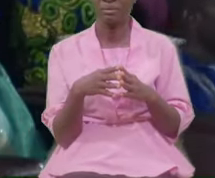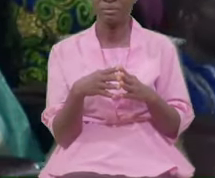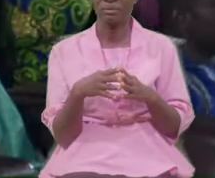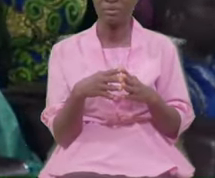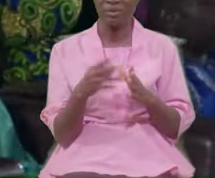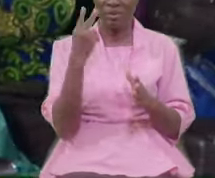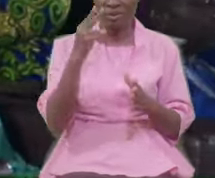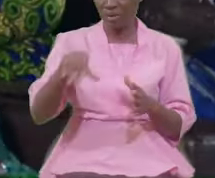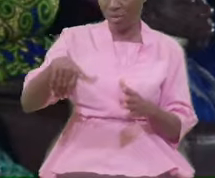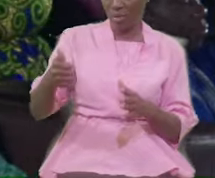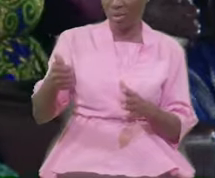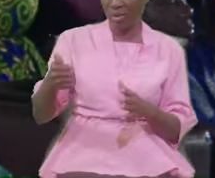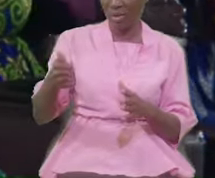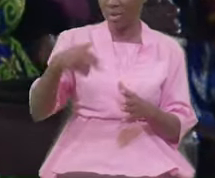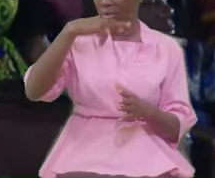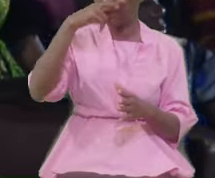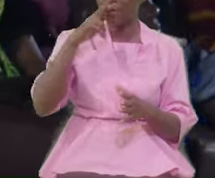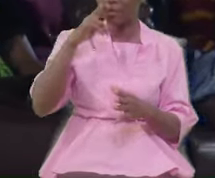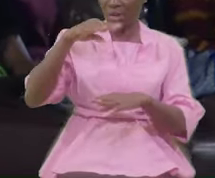Salvation CR